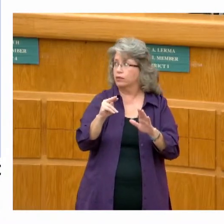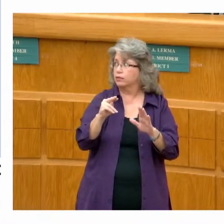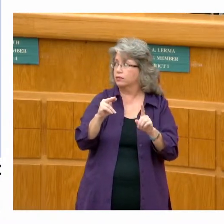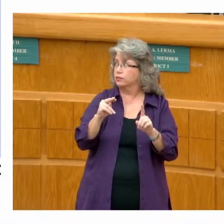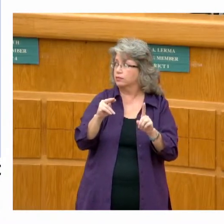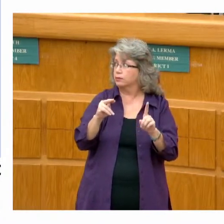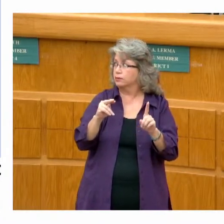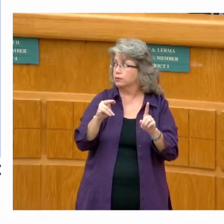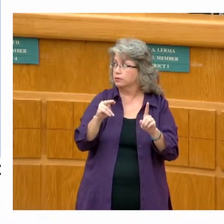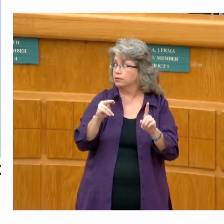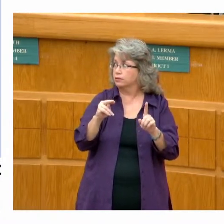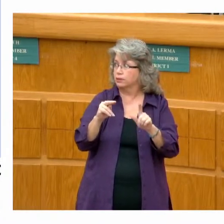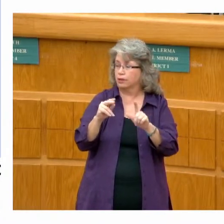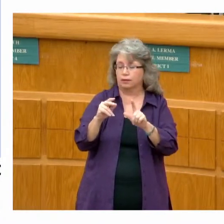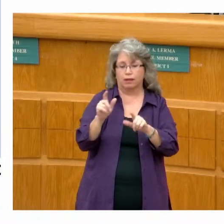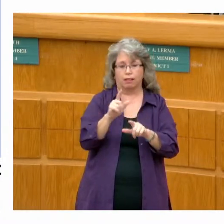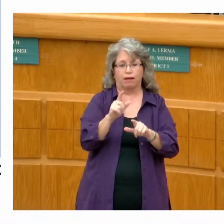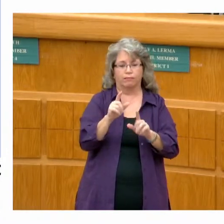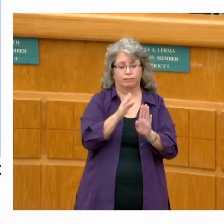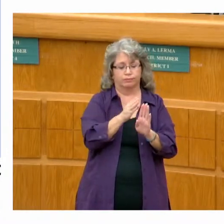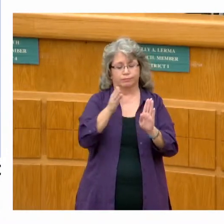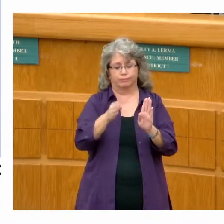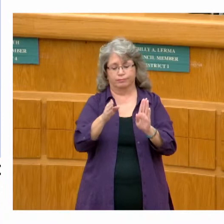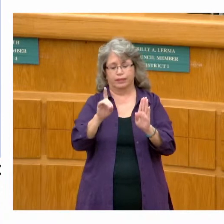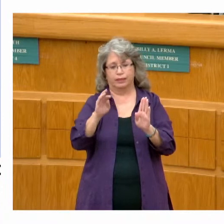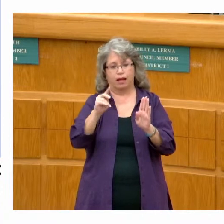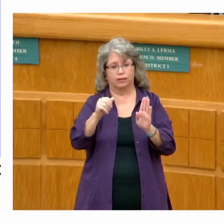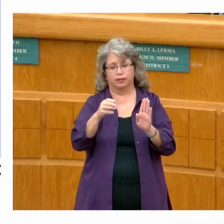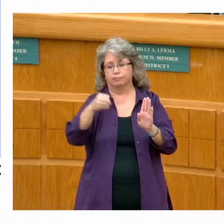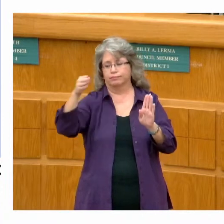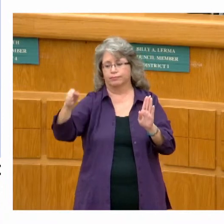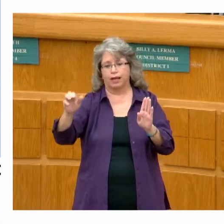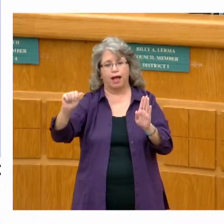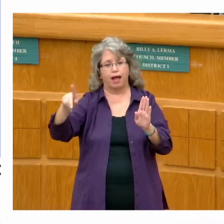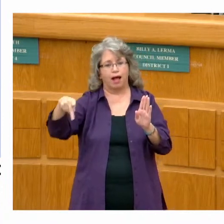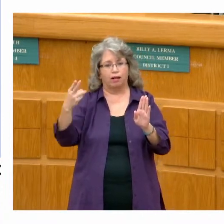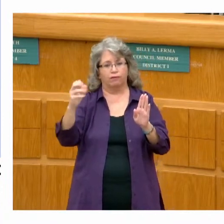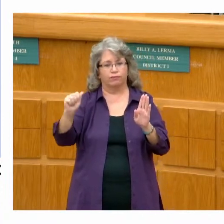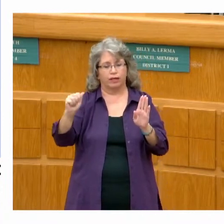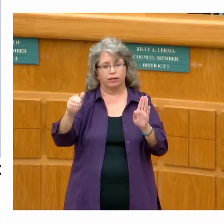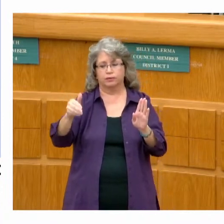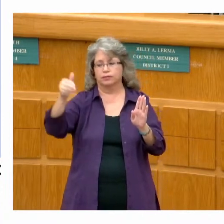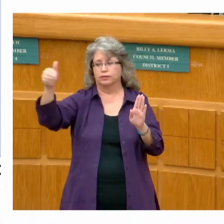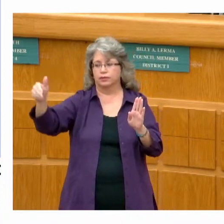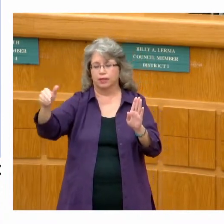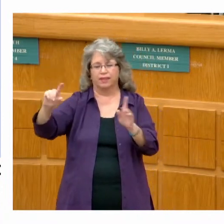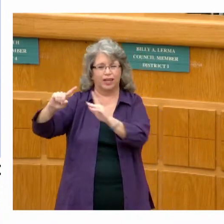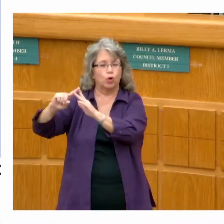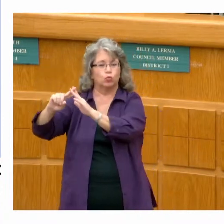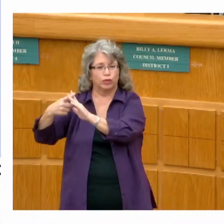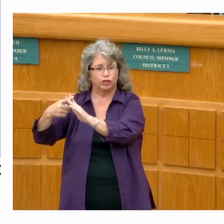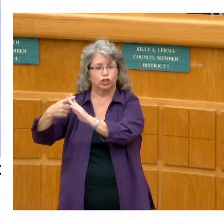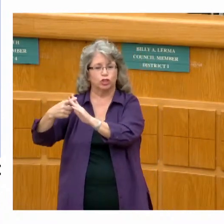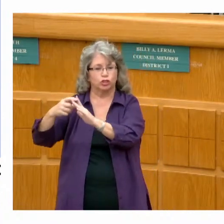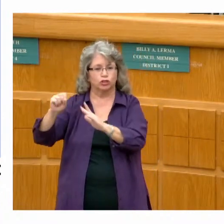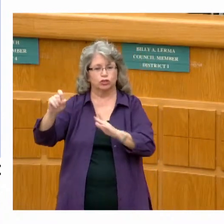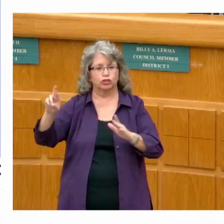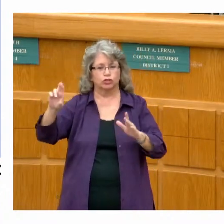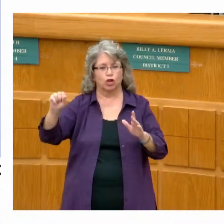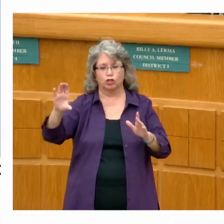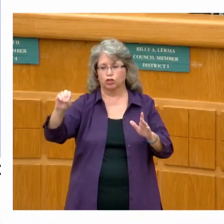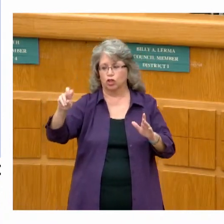Delta before that, the Alpha before that in the winter of 2021, and before that the original